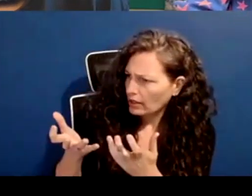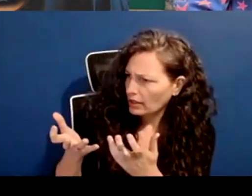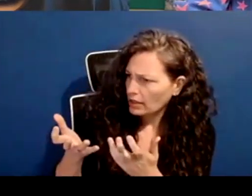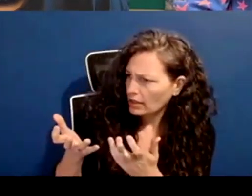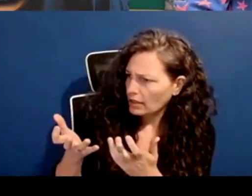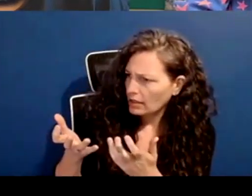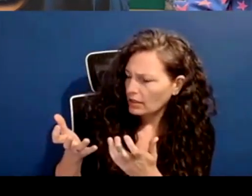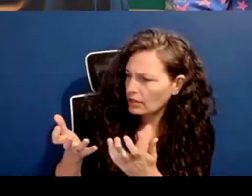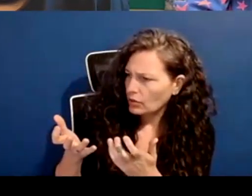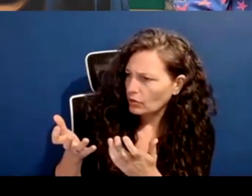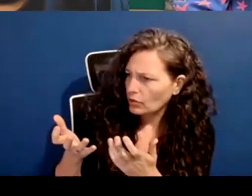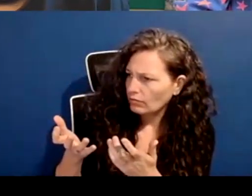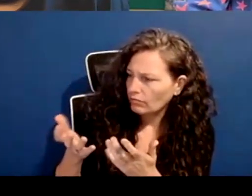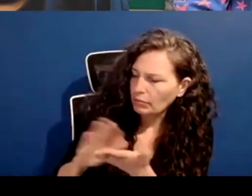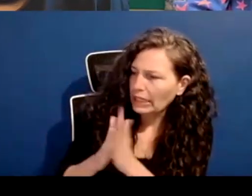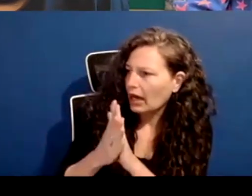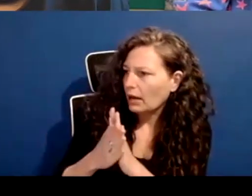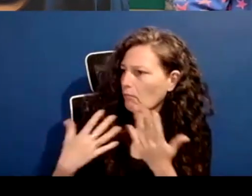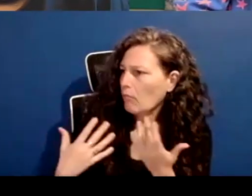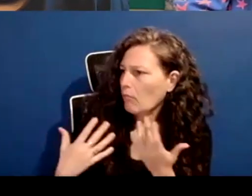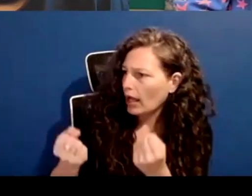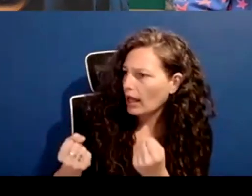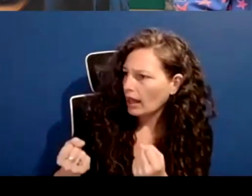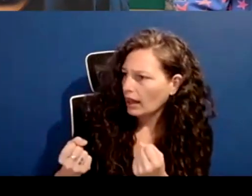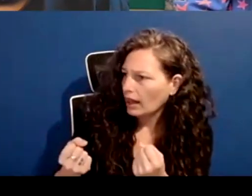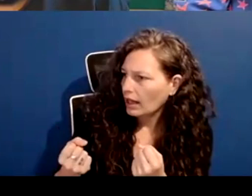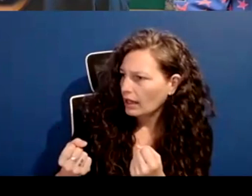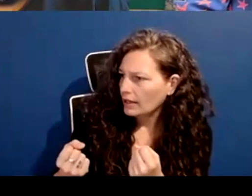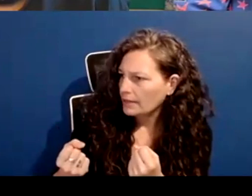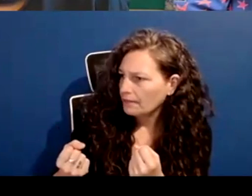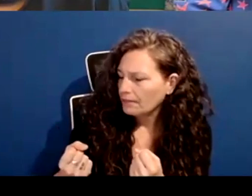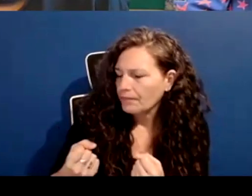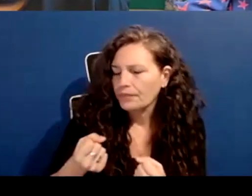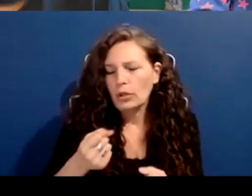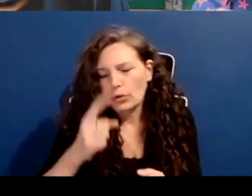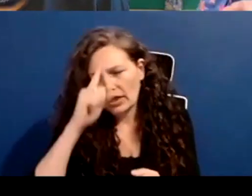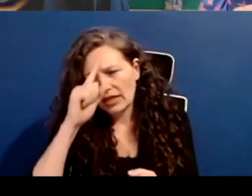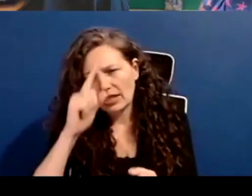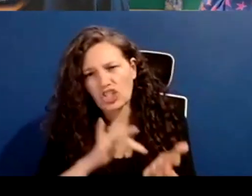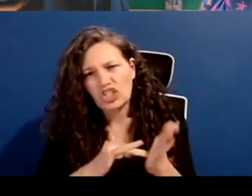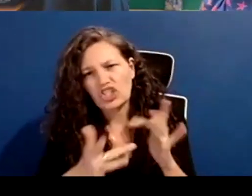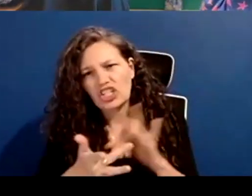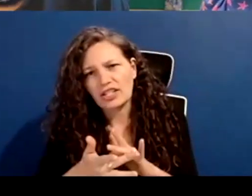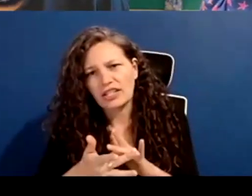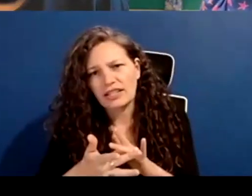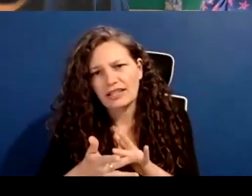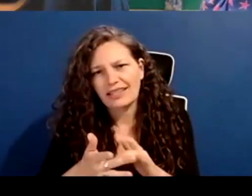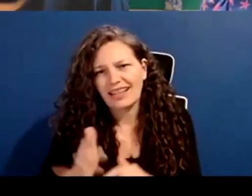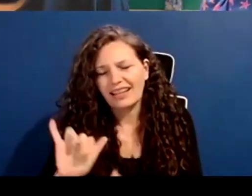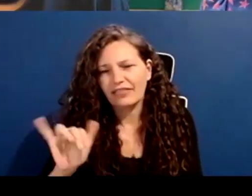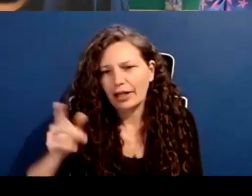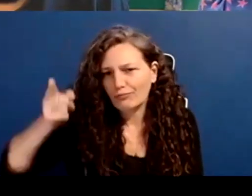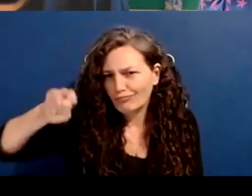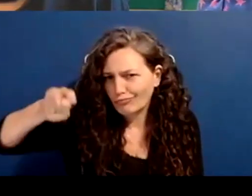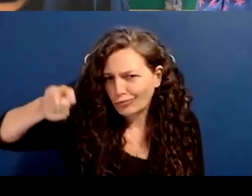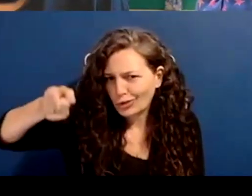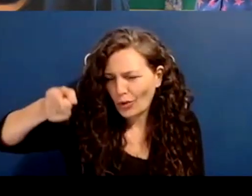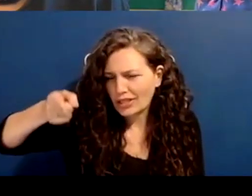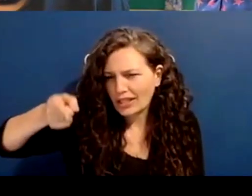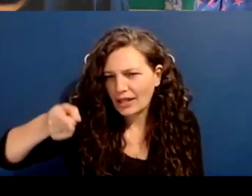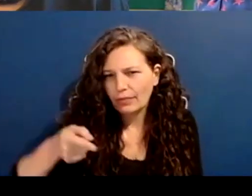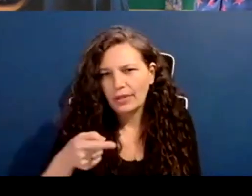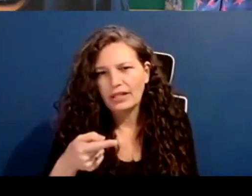scolding him, but then we also tend to treat can't as a curse or as a crime. And you often also see